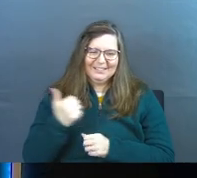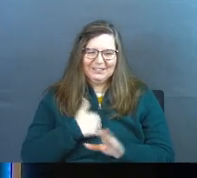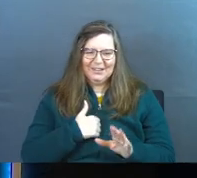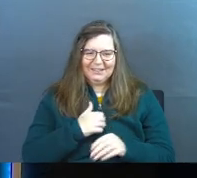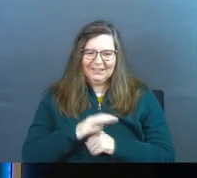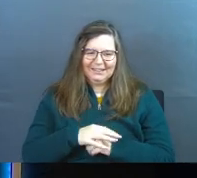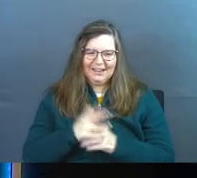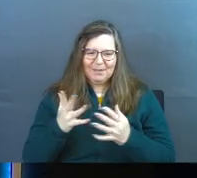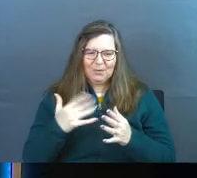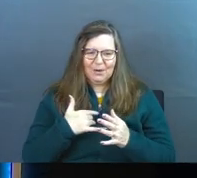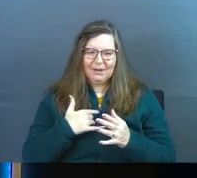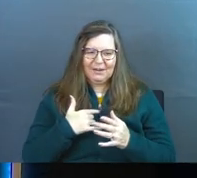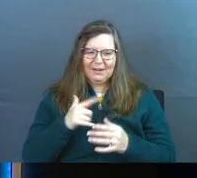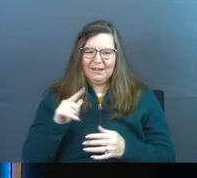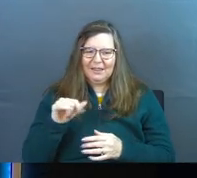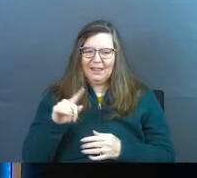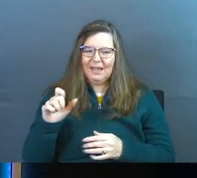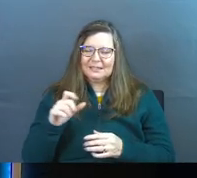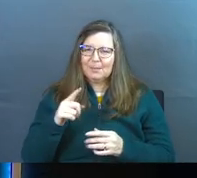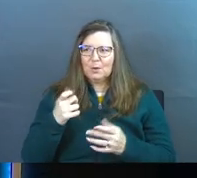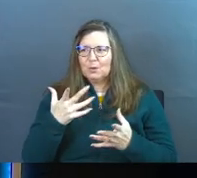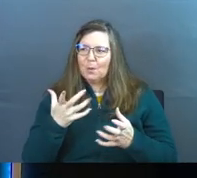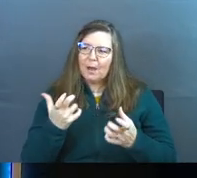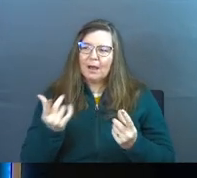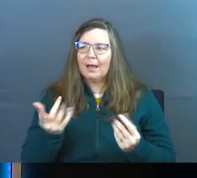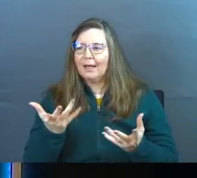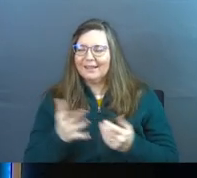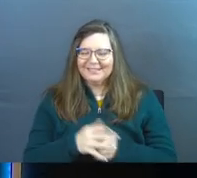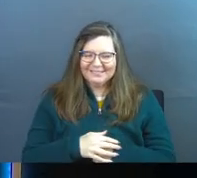Sorry, I'm already in latte mode. What would you like?